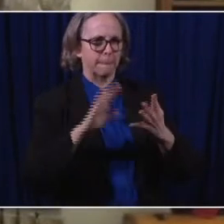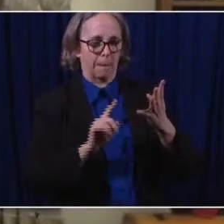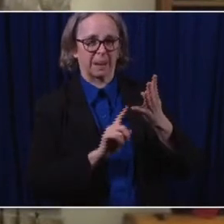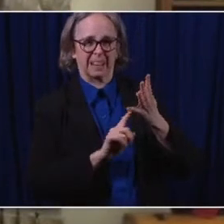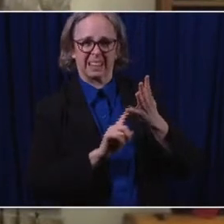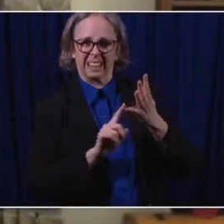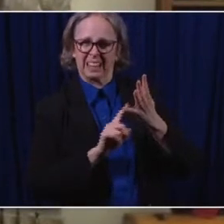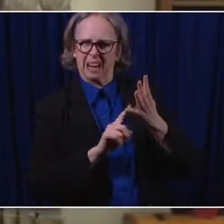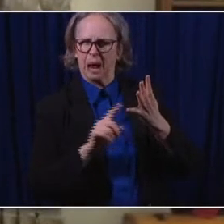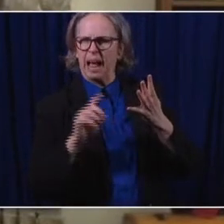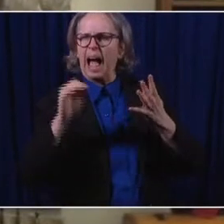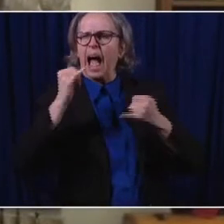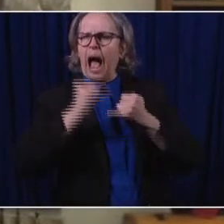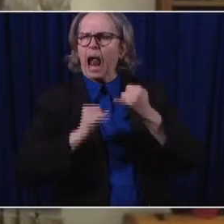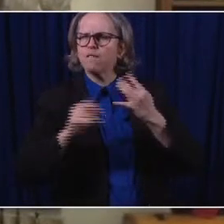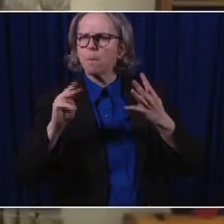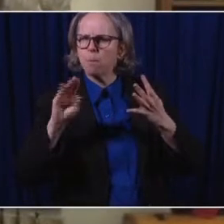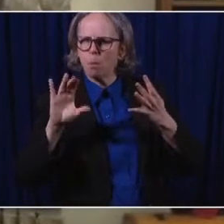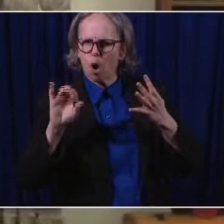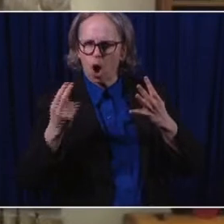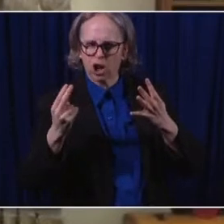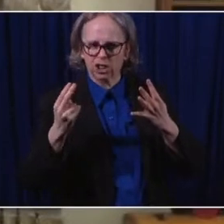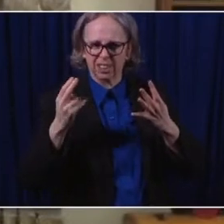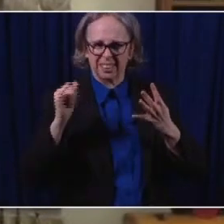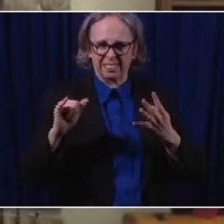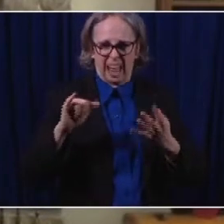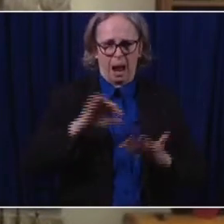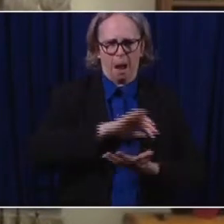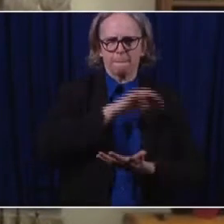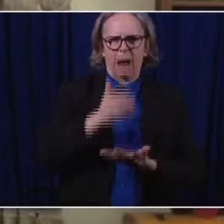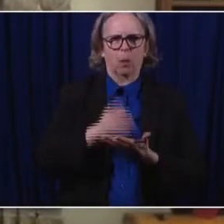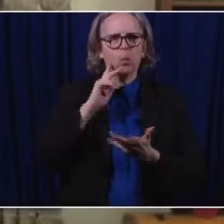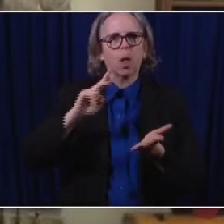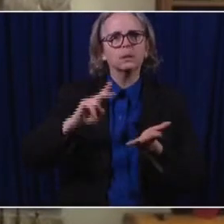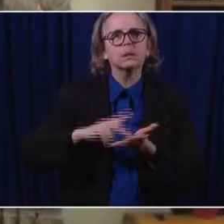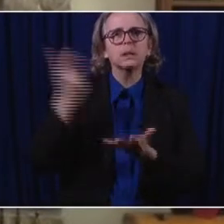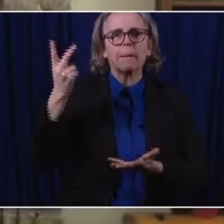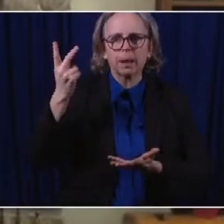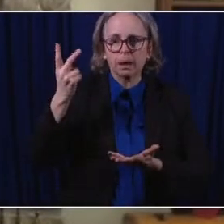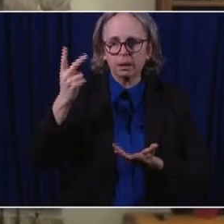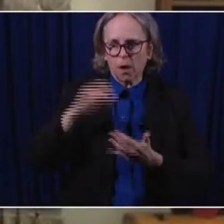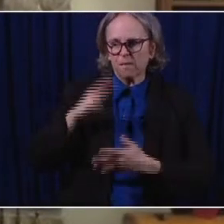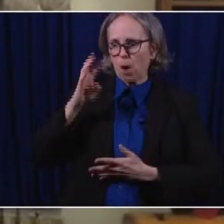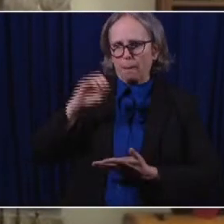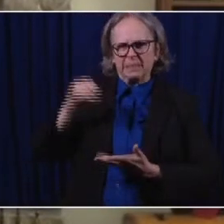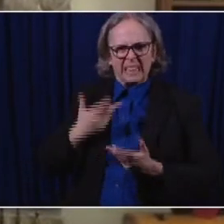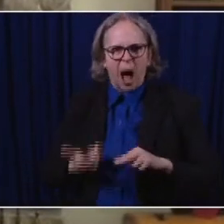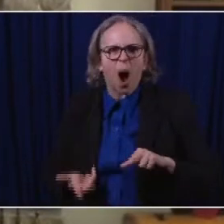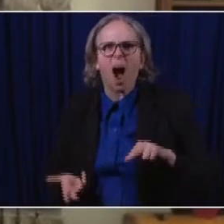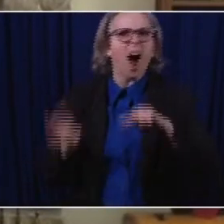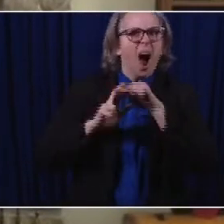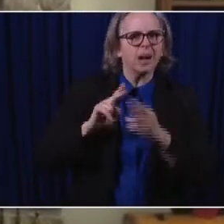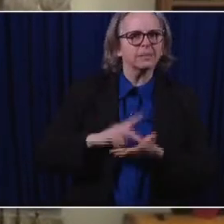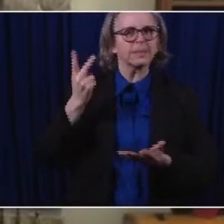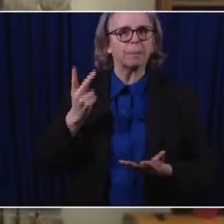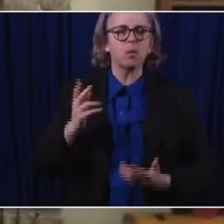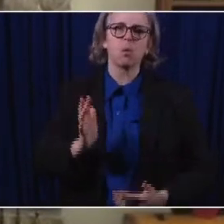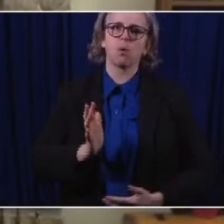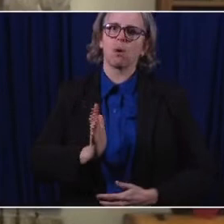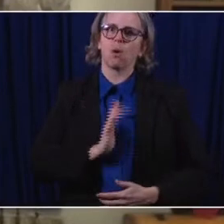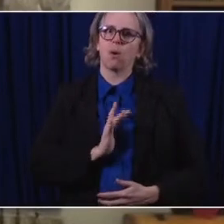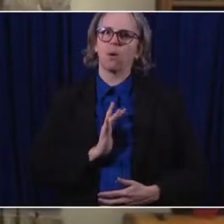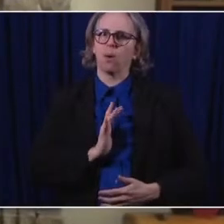that it would double from now, and then it would double around the end of March at some point. So we're very happy about that. That's